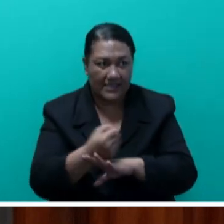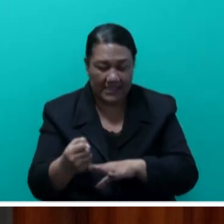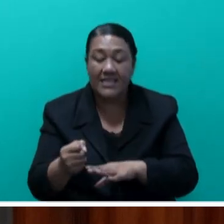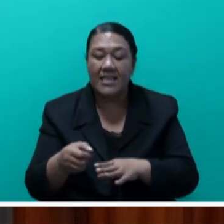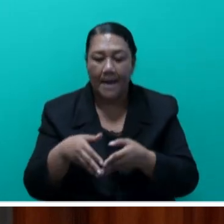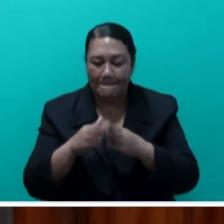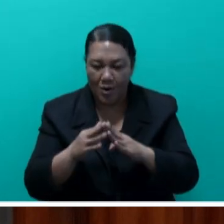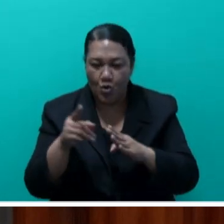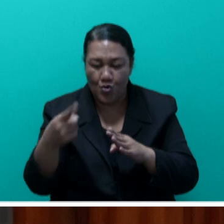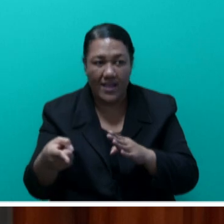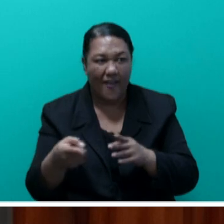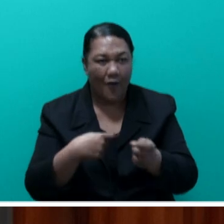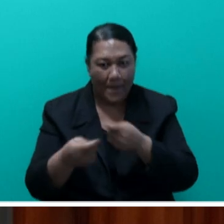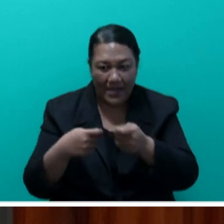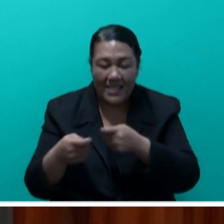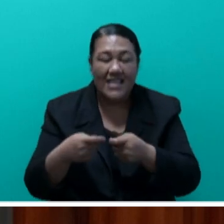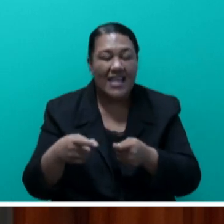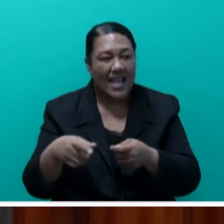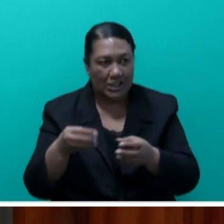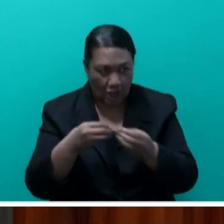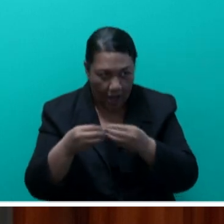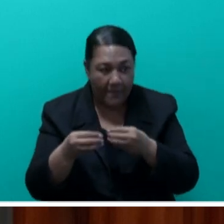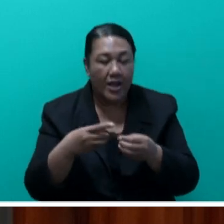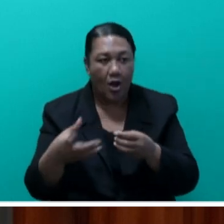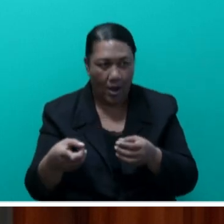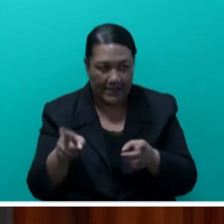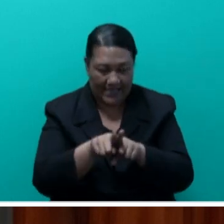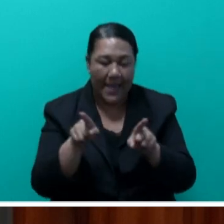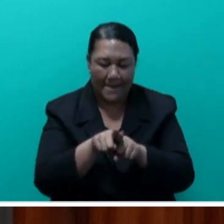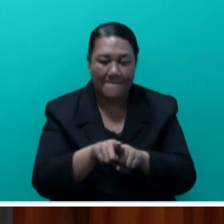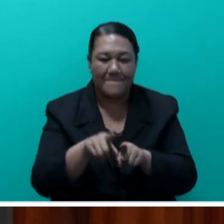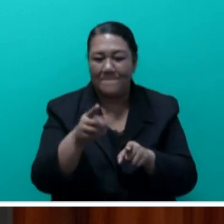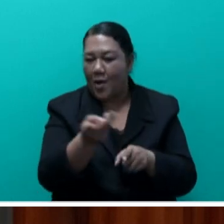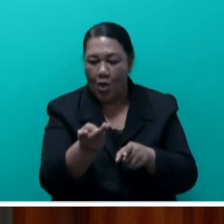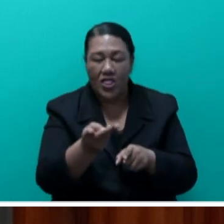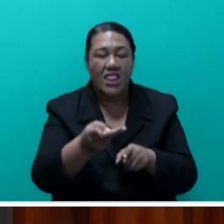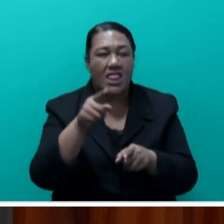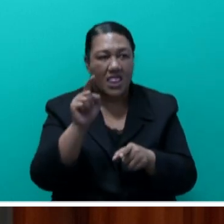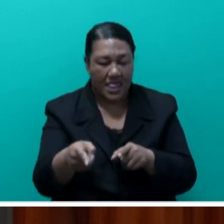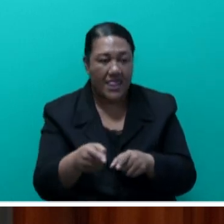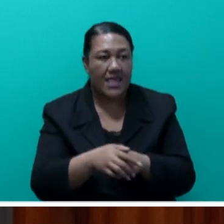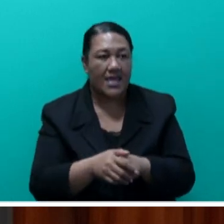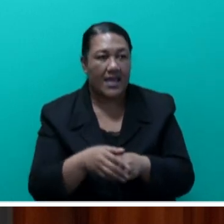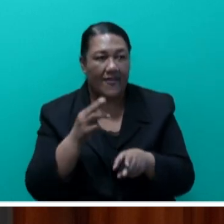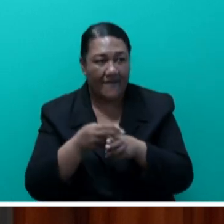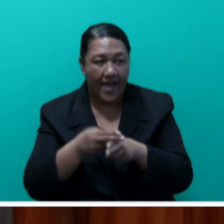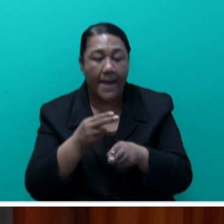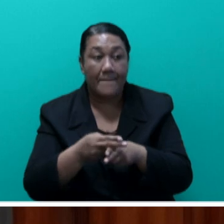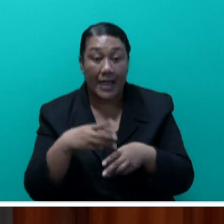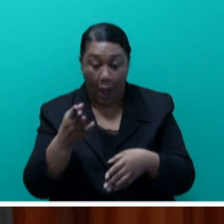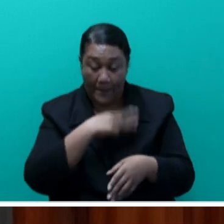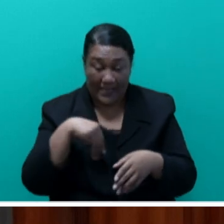marketing. The government of Solomon Islands initially trialed fry collection and cage culture. The Ministry of Fisheries is currently undertaking